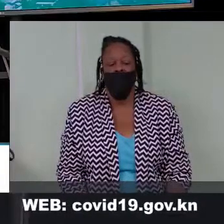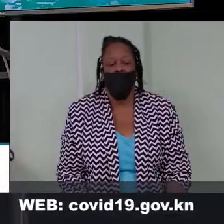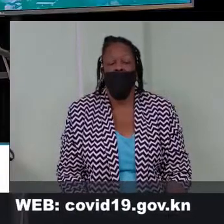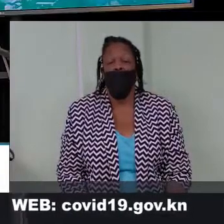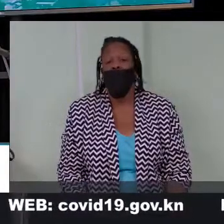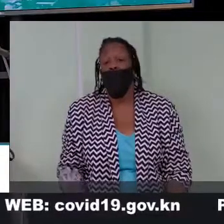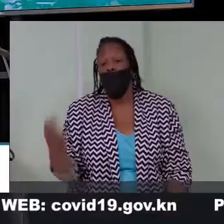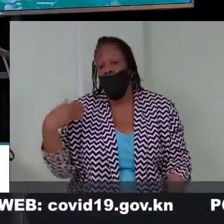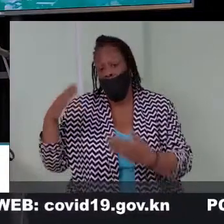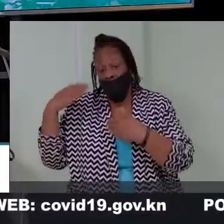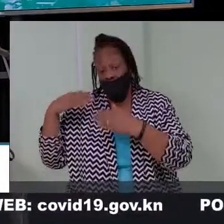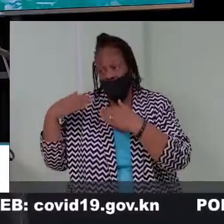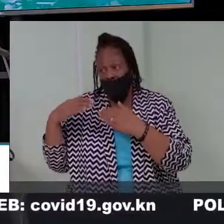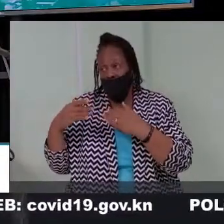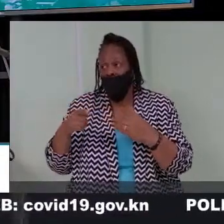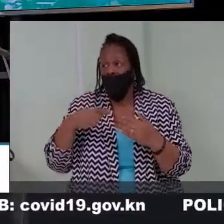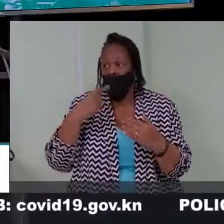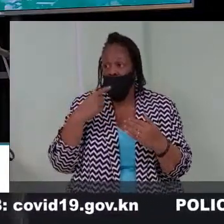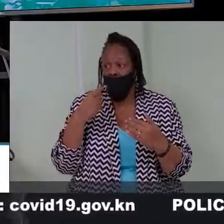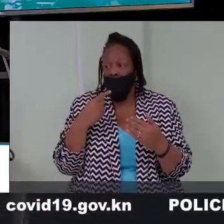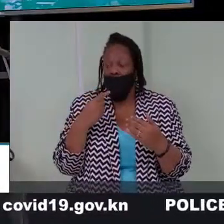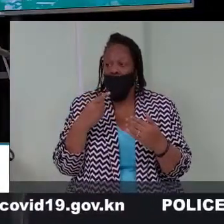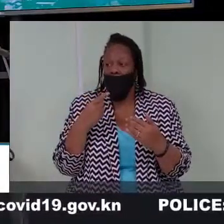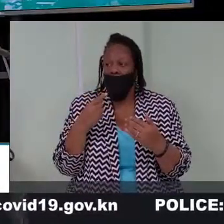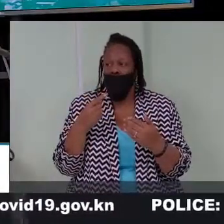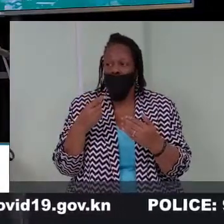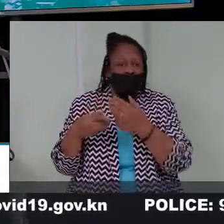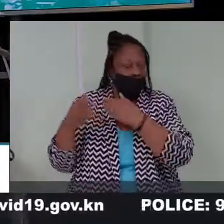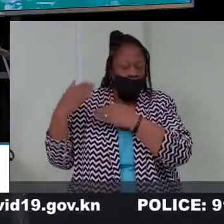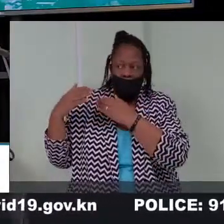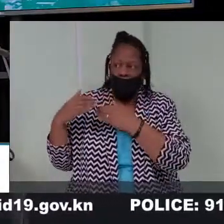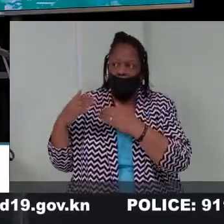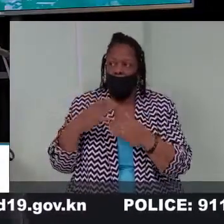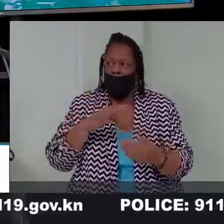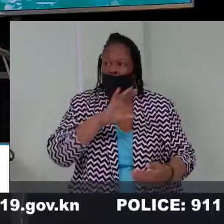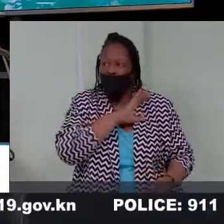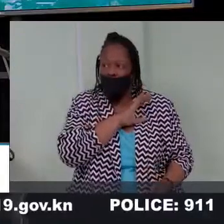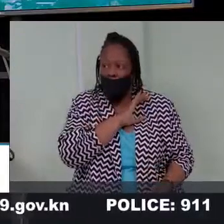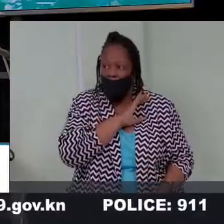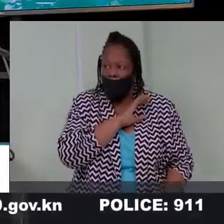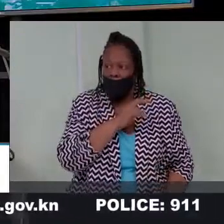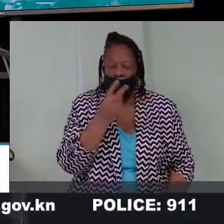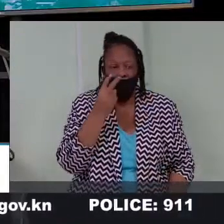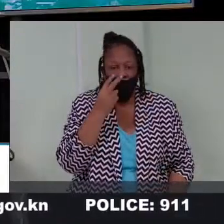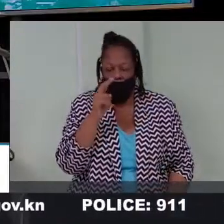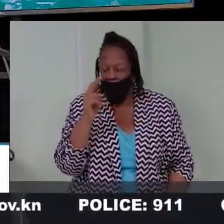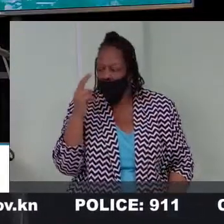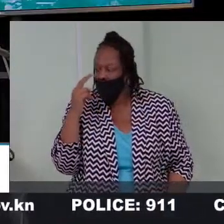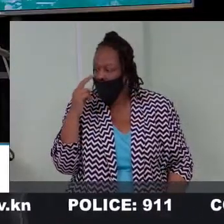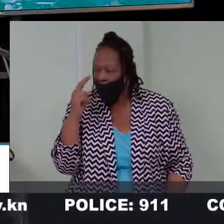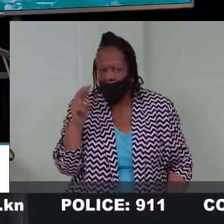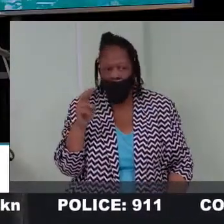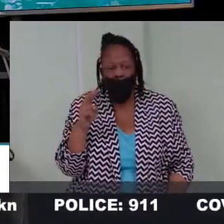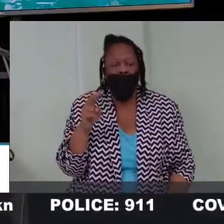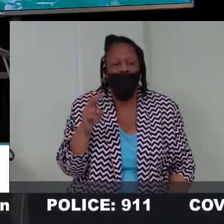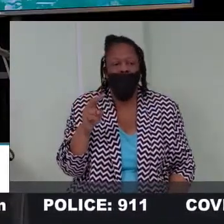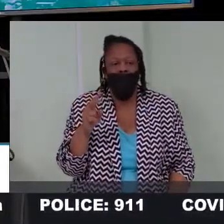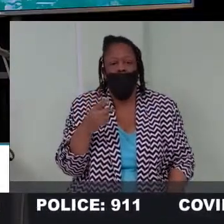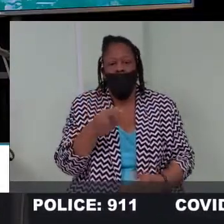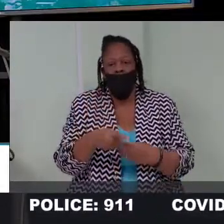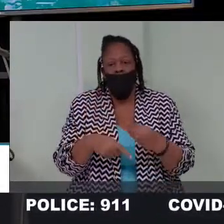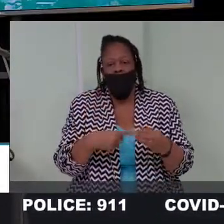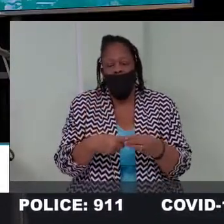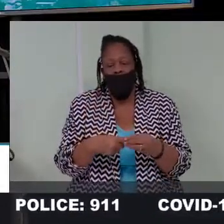have previously indicated at an earlier briefing that the police were conducting investigation into breaches at the